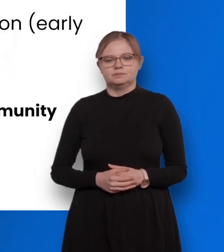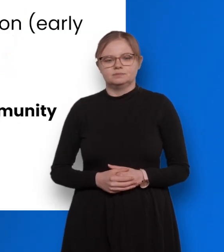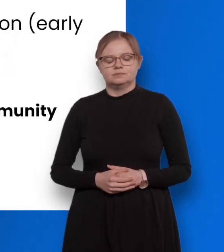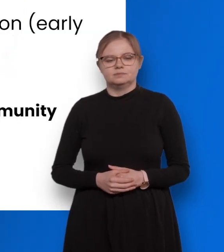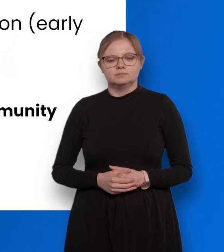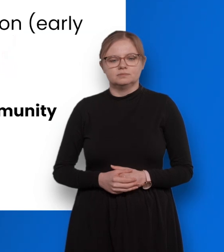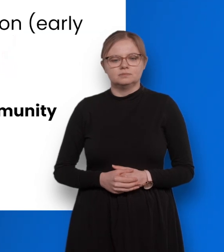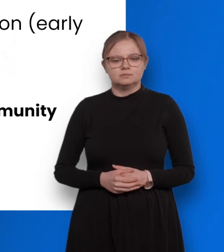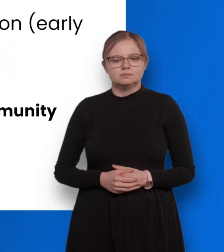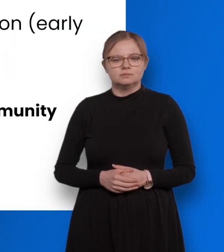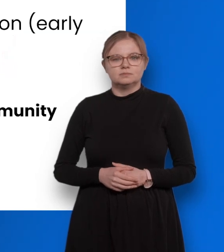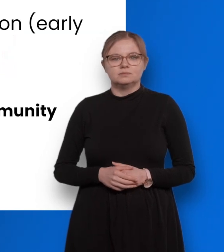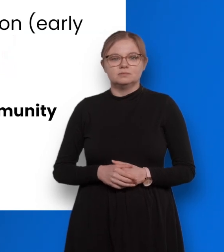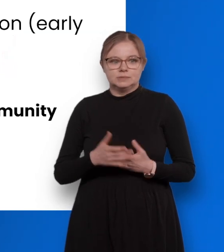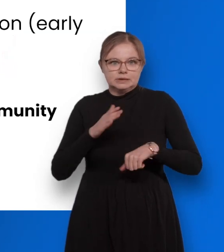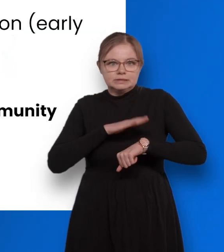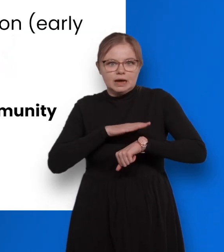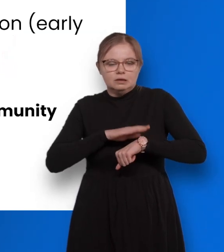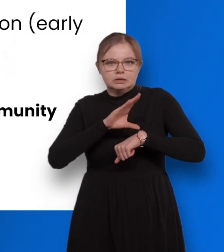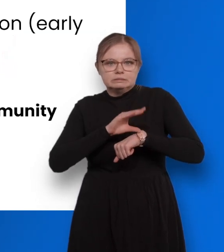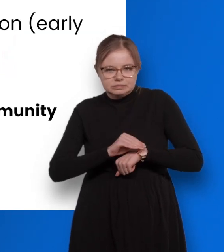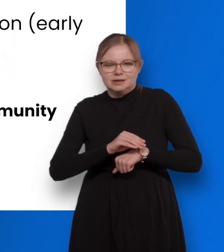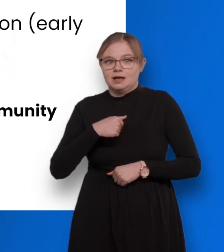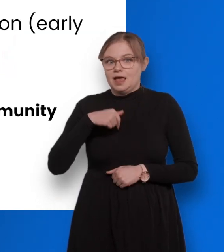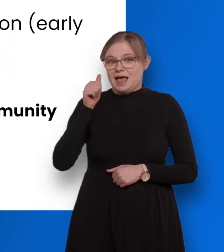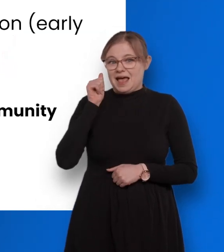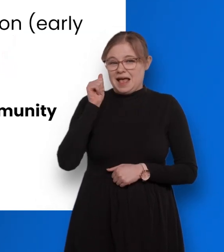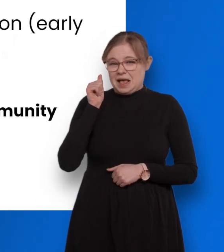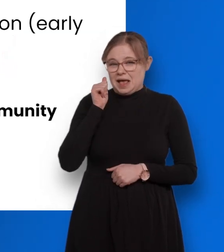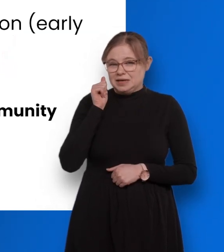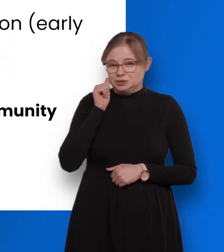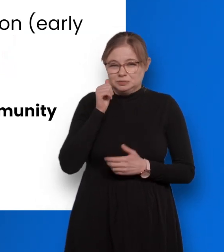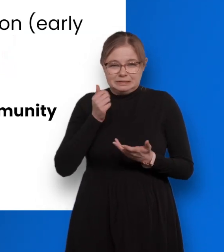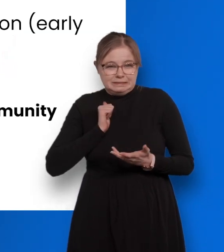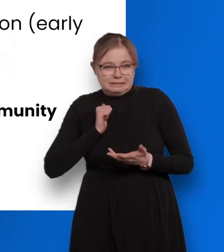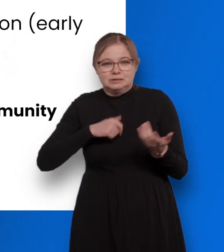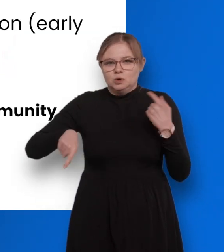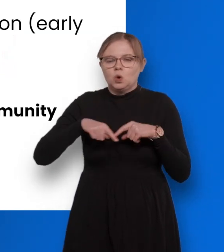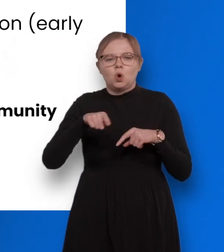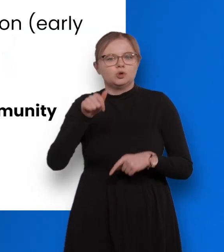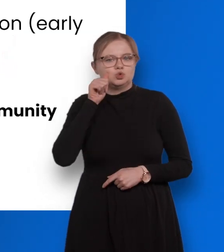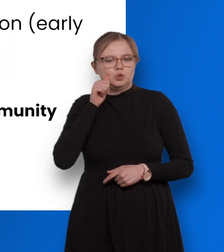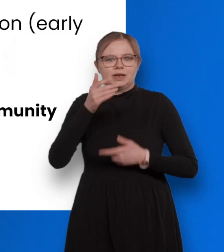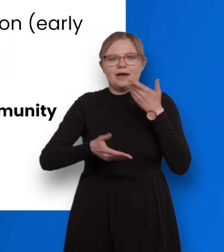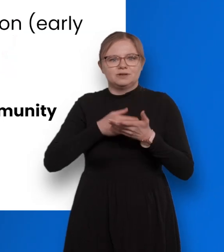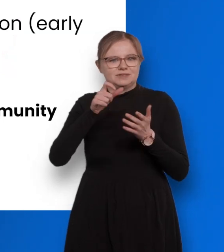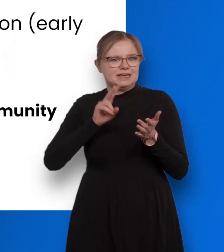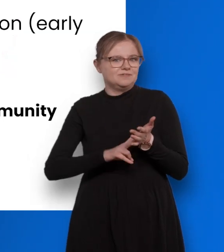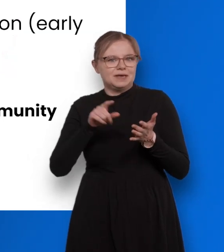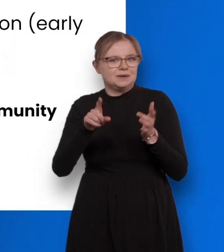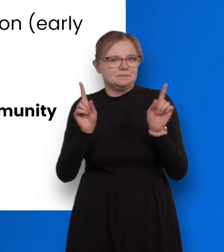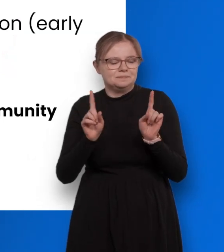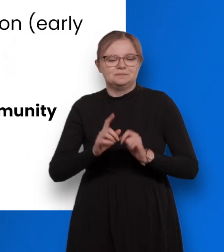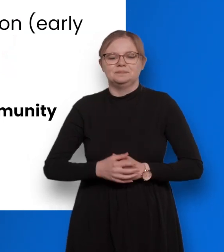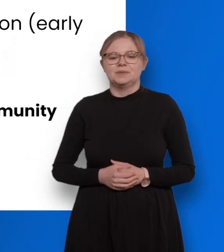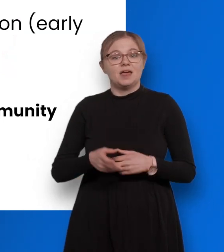So with the short space of time, I am making the fatal assumption that many of you are at least familiar with the idea of the narrative CV. Obviously,